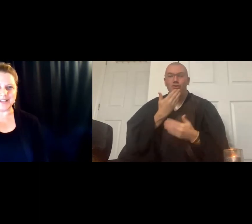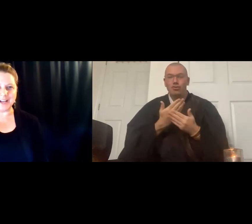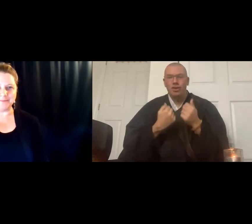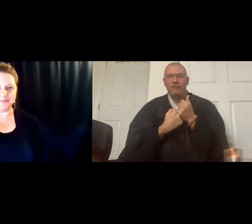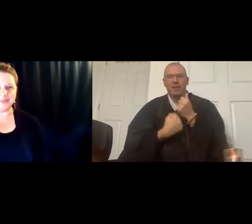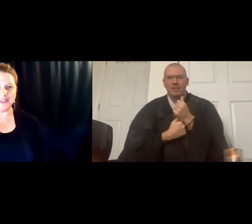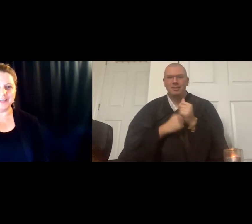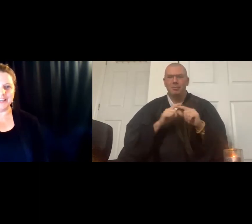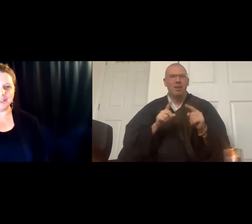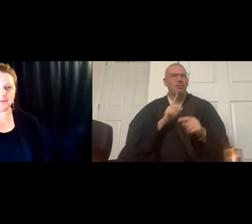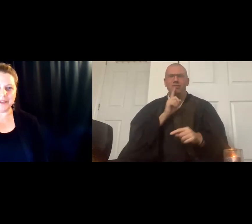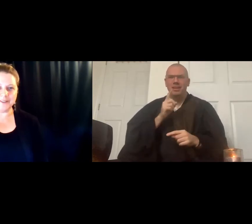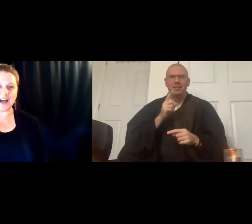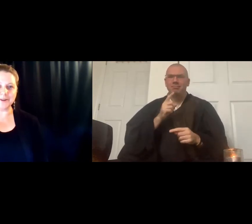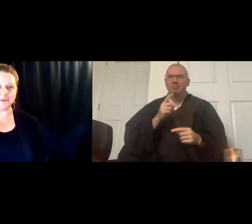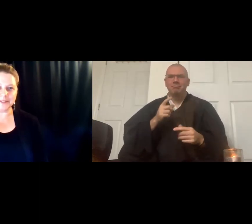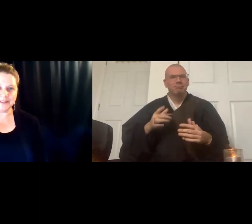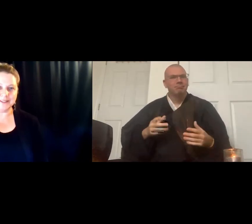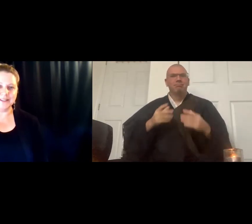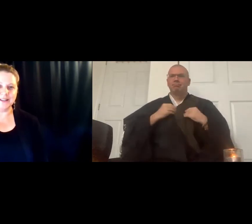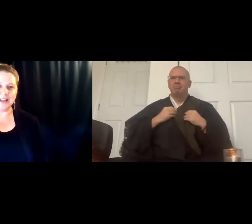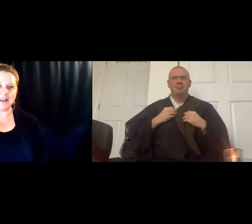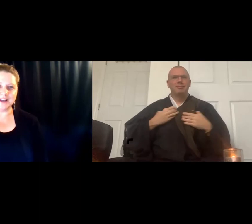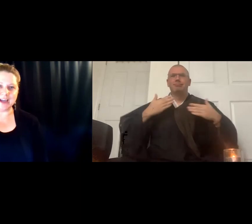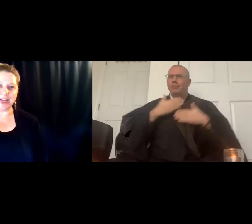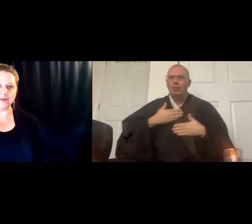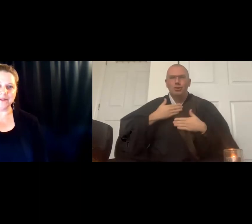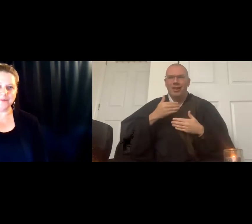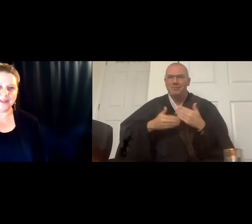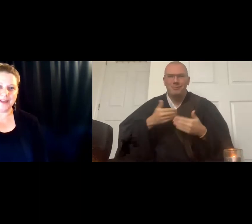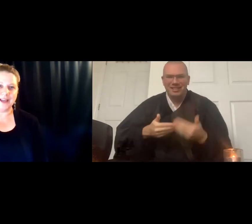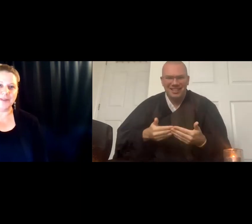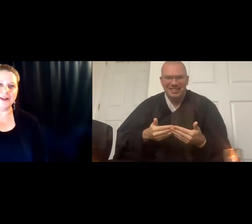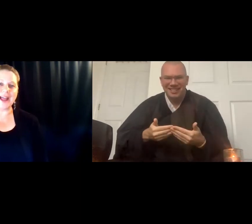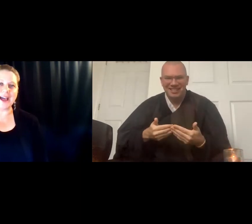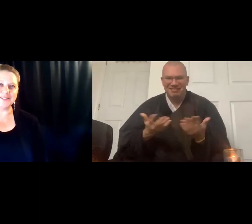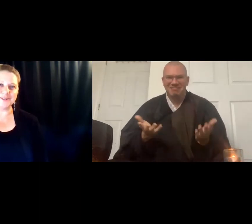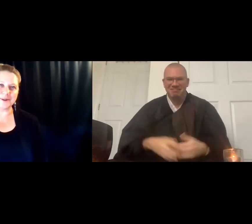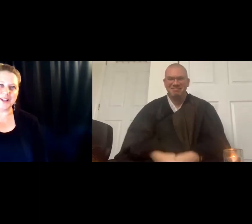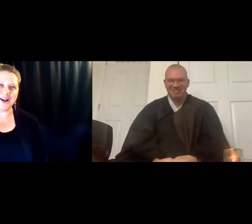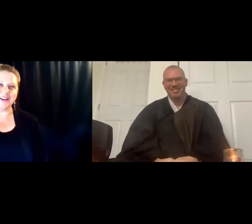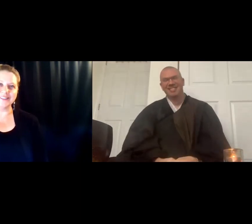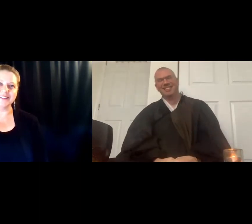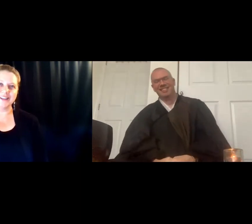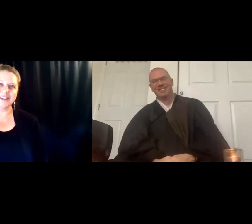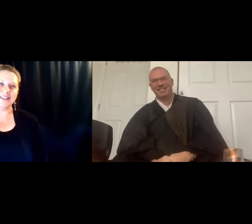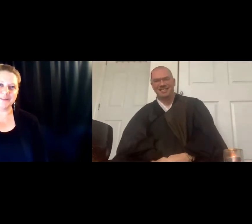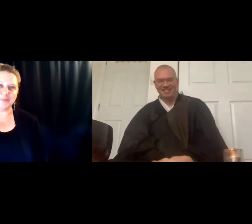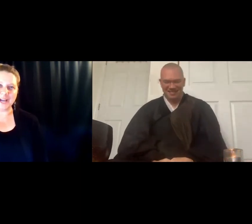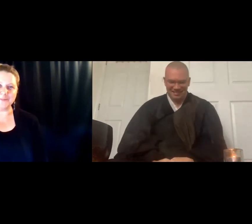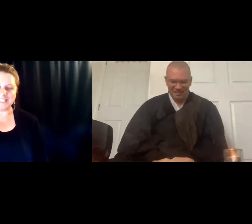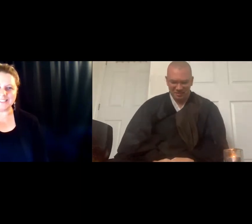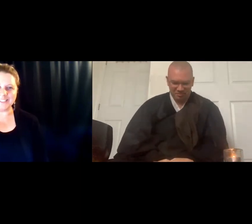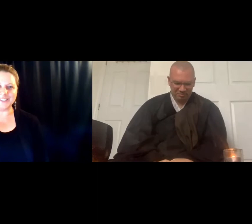first time. You may feel awkward and unstable, but as you go along,